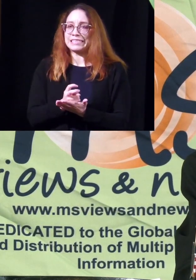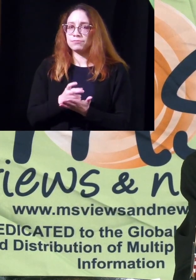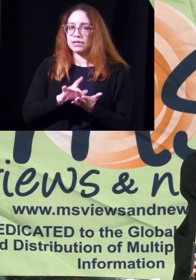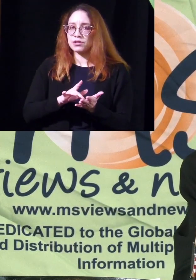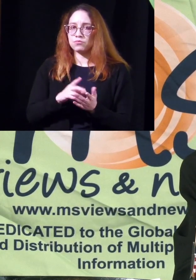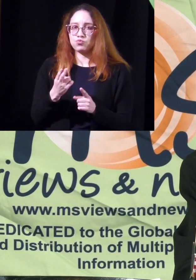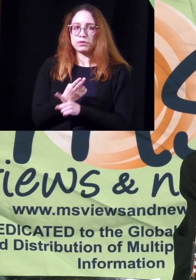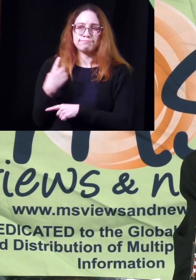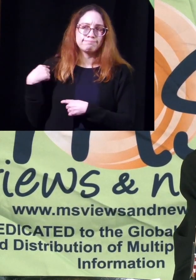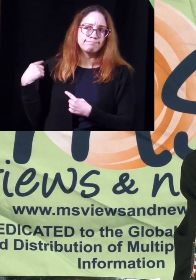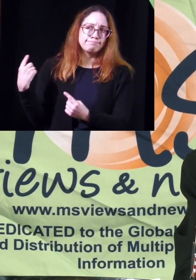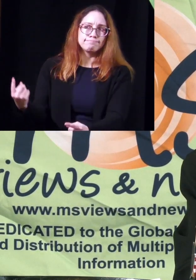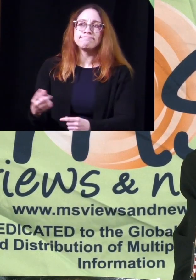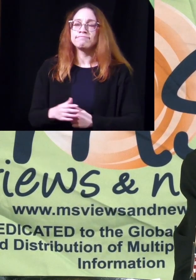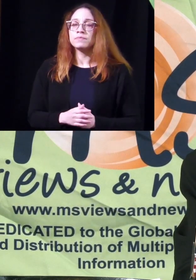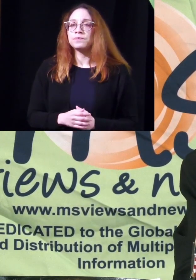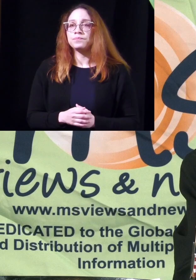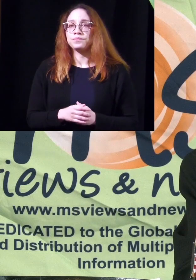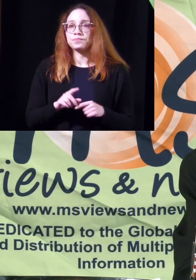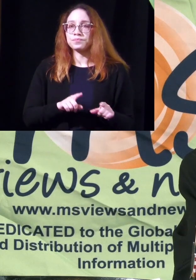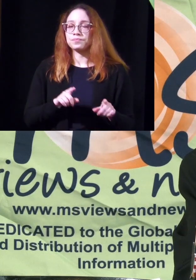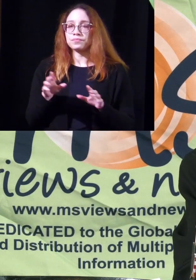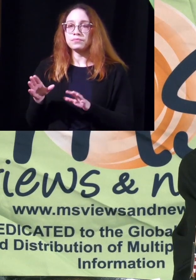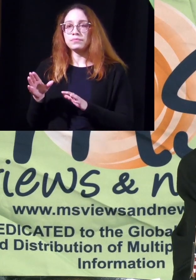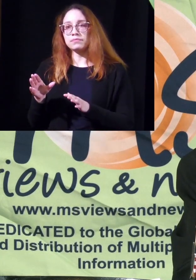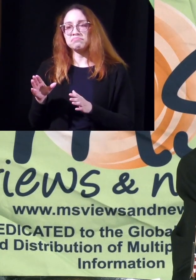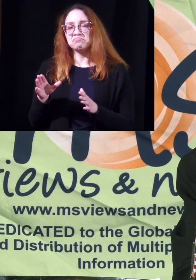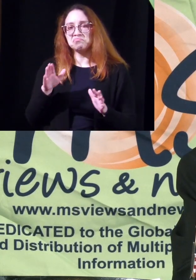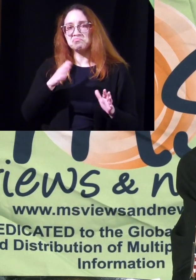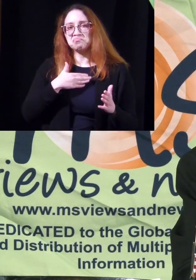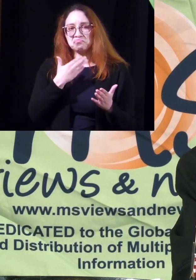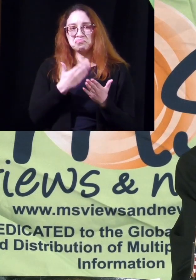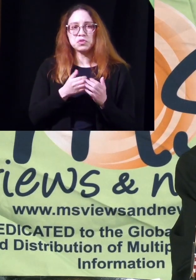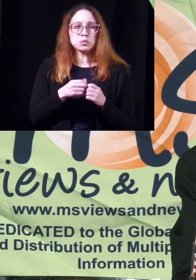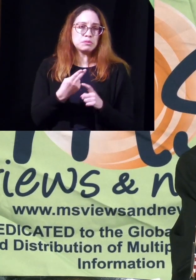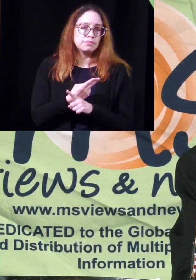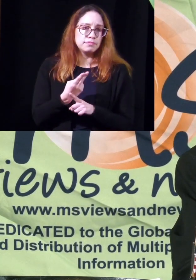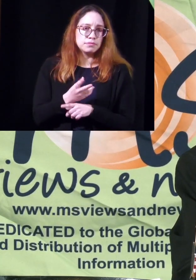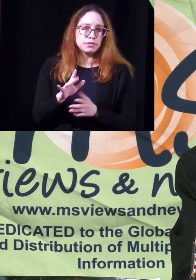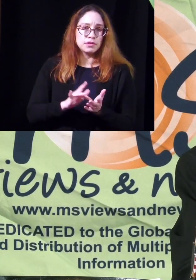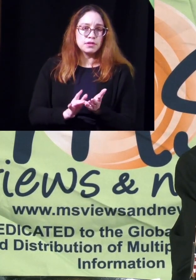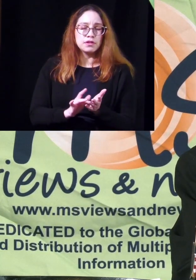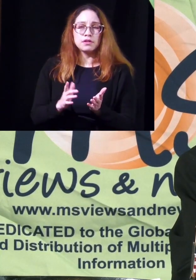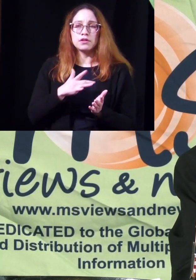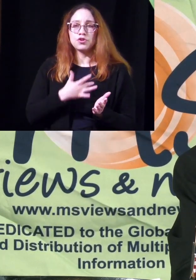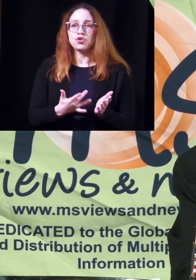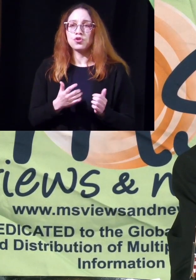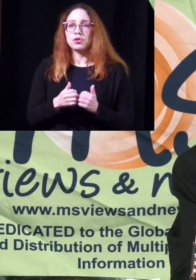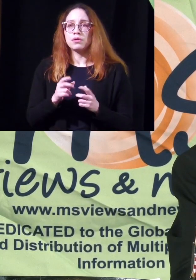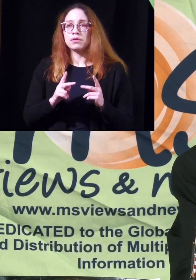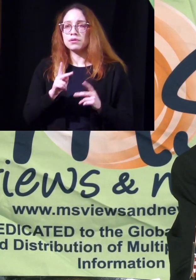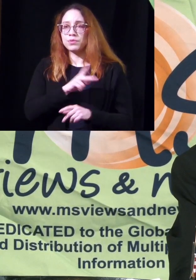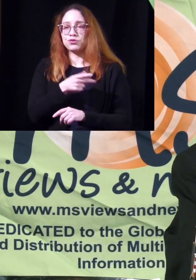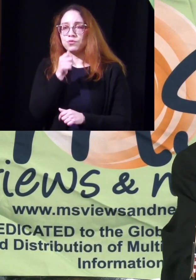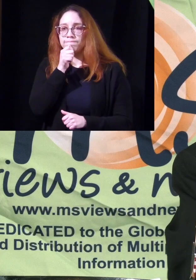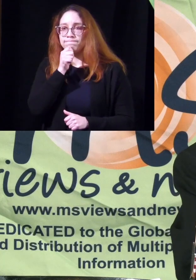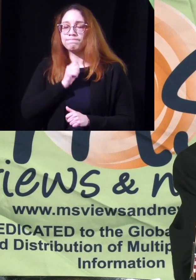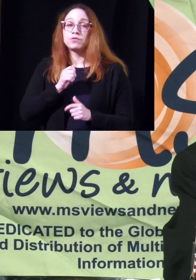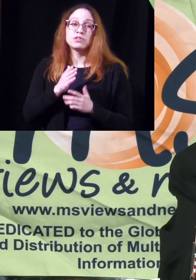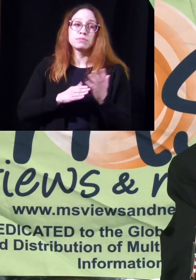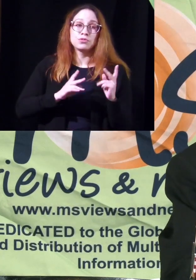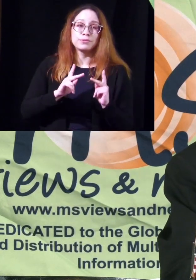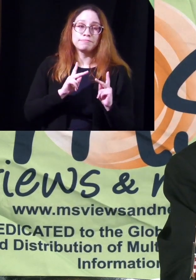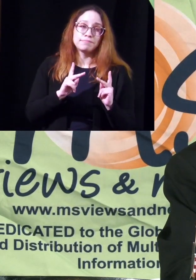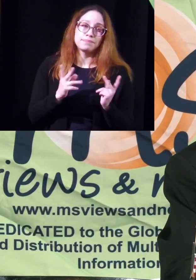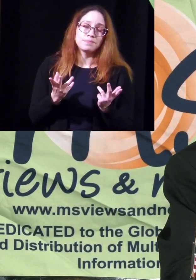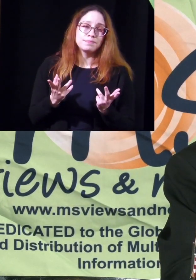time, and they do help quite well, actually, these medications. And generally, they're well tolerated. They have side effects. Some people